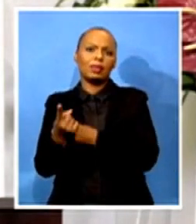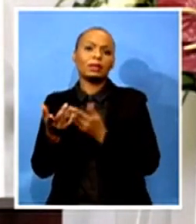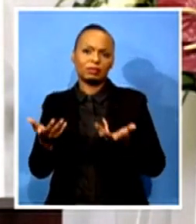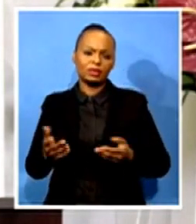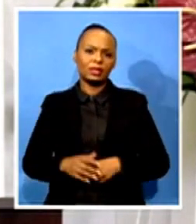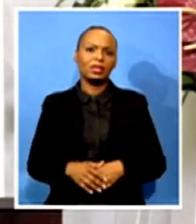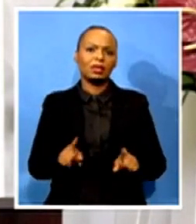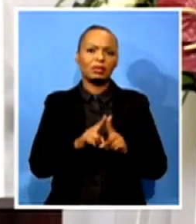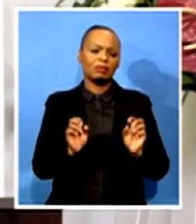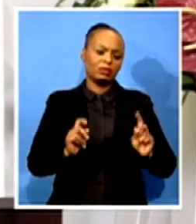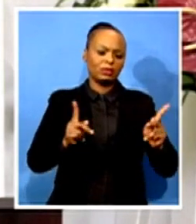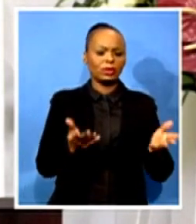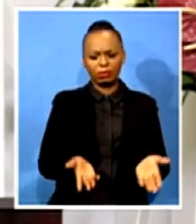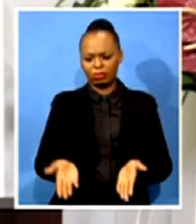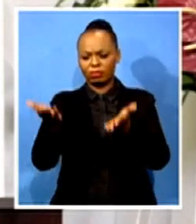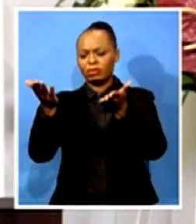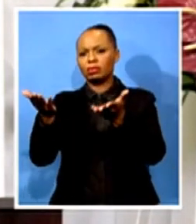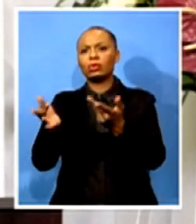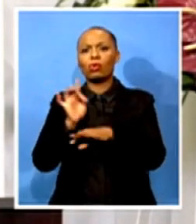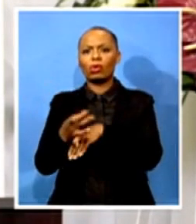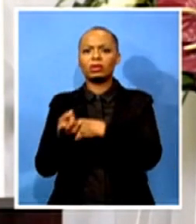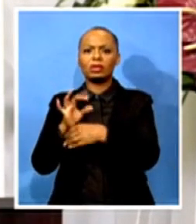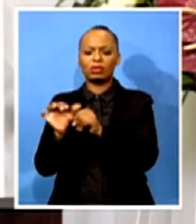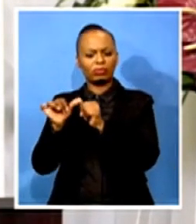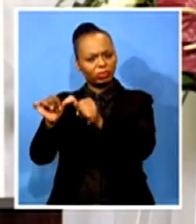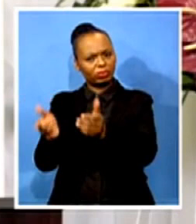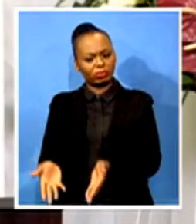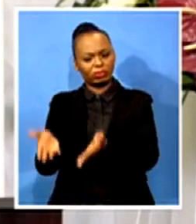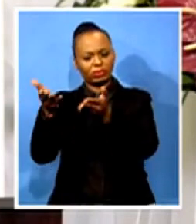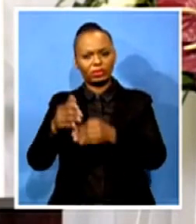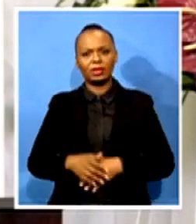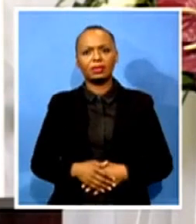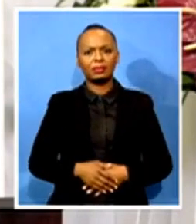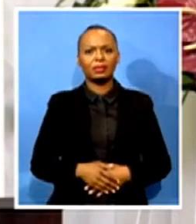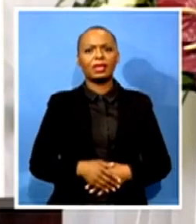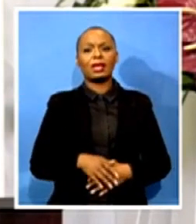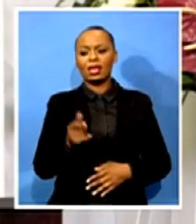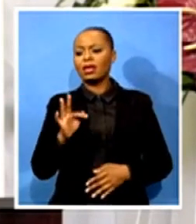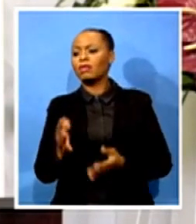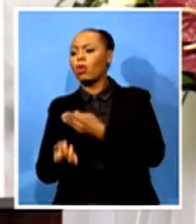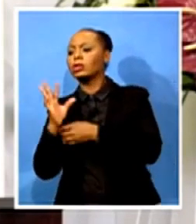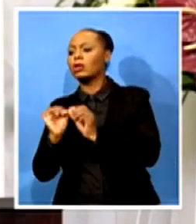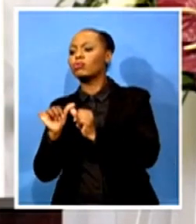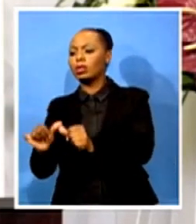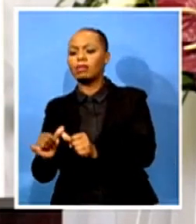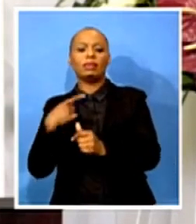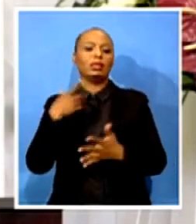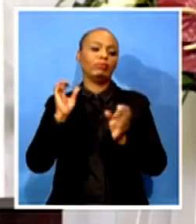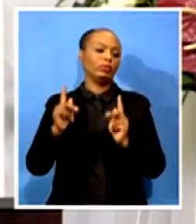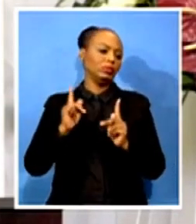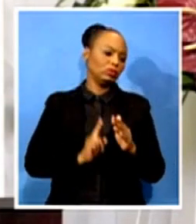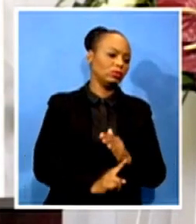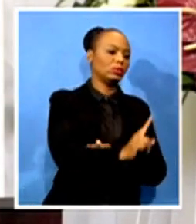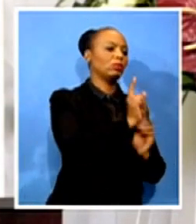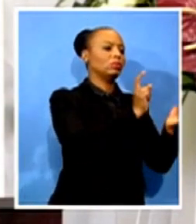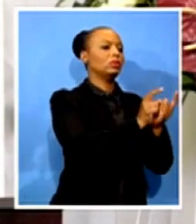ngendlela. Mangenjalo, I moved to Mrs. Cele's office in Council of Churches. Wayesebenzela Council of Churches